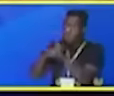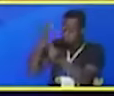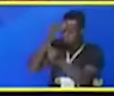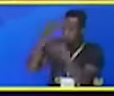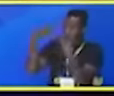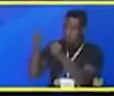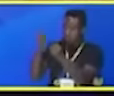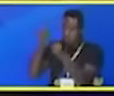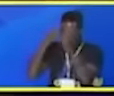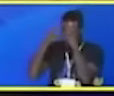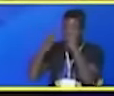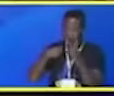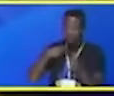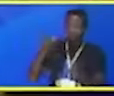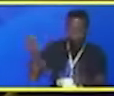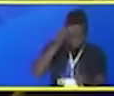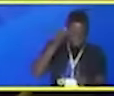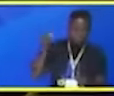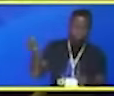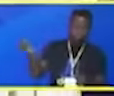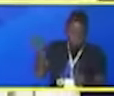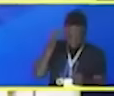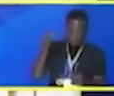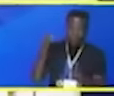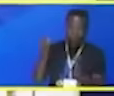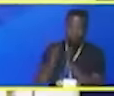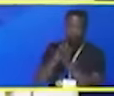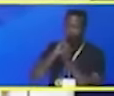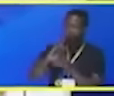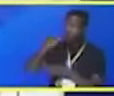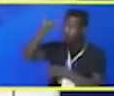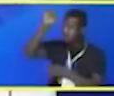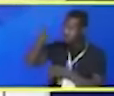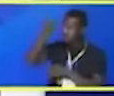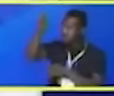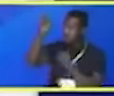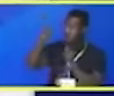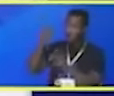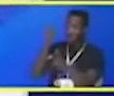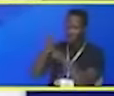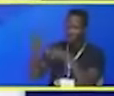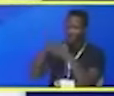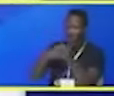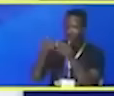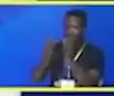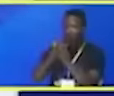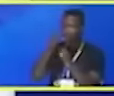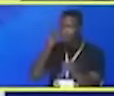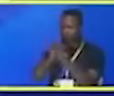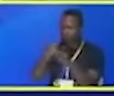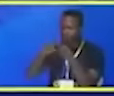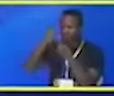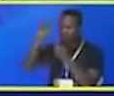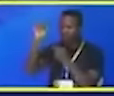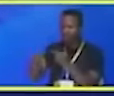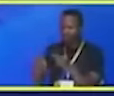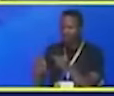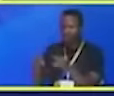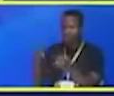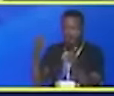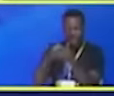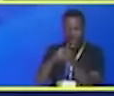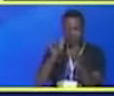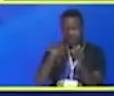I am persuaded that he's able to keep that which is committed unto him against that